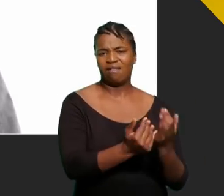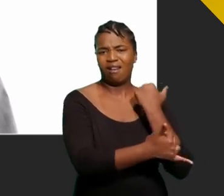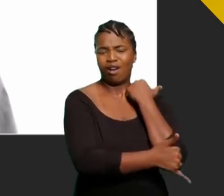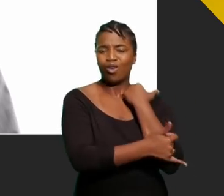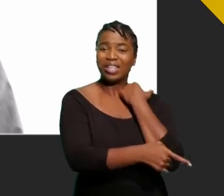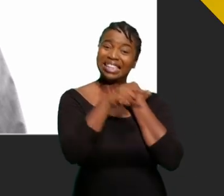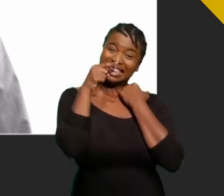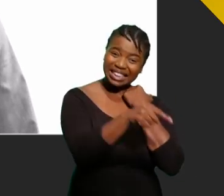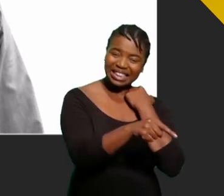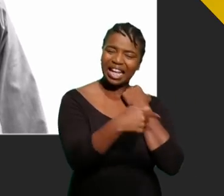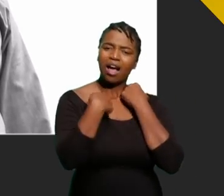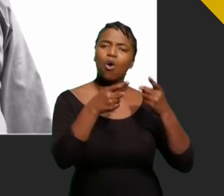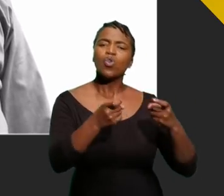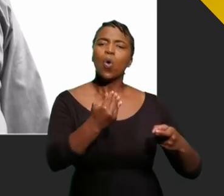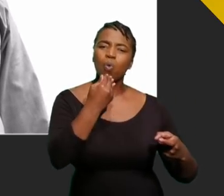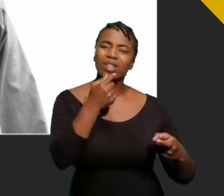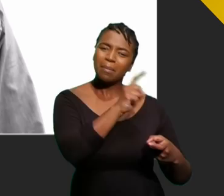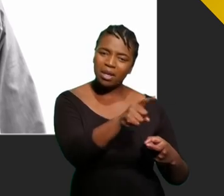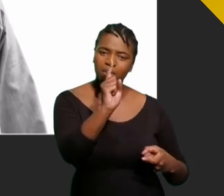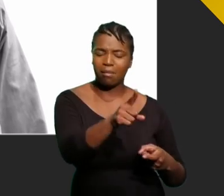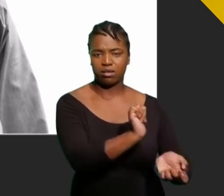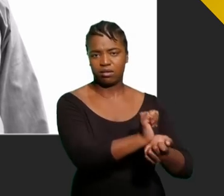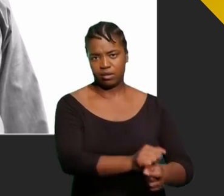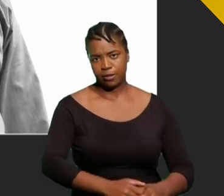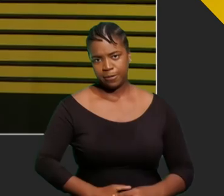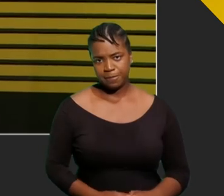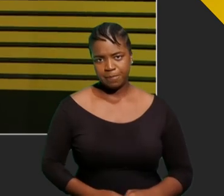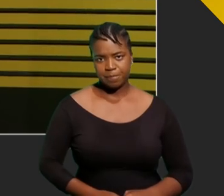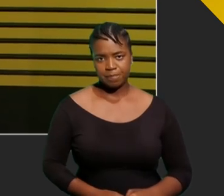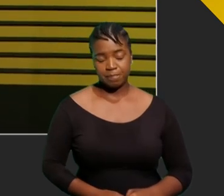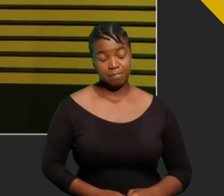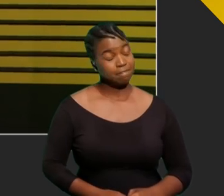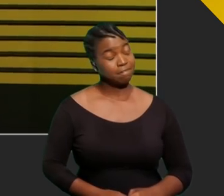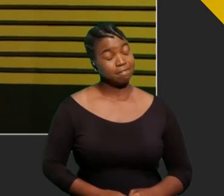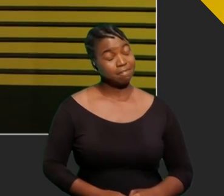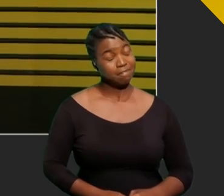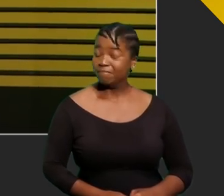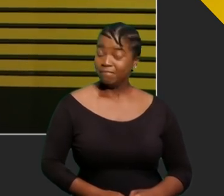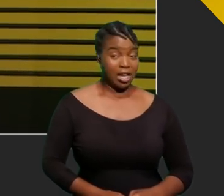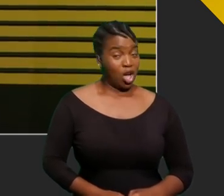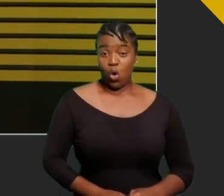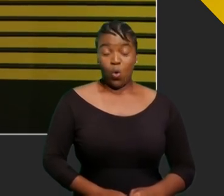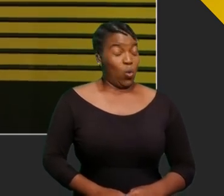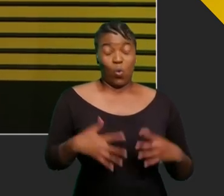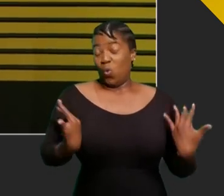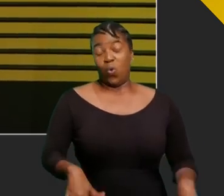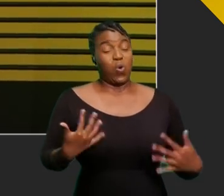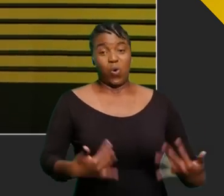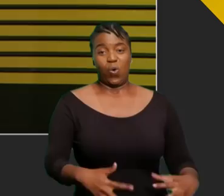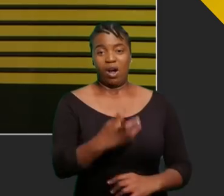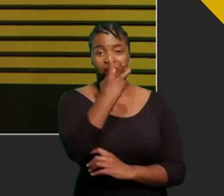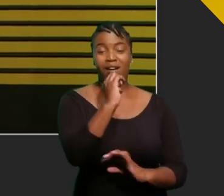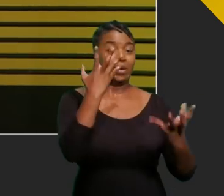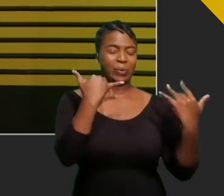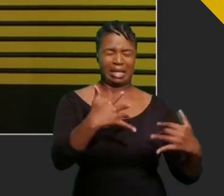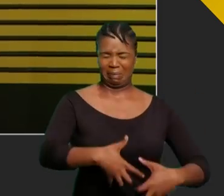is actually controlled by the same people that are supposed to be brought into justice. Hey, aya shama zambala today mo ga delita